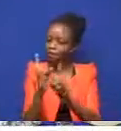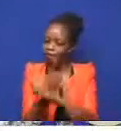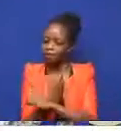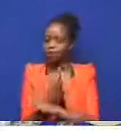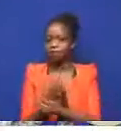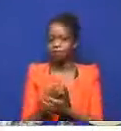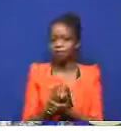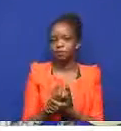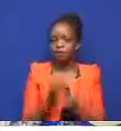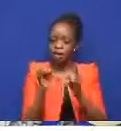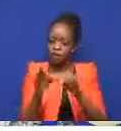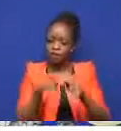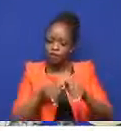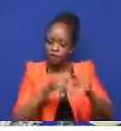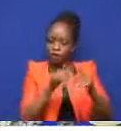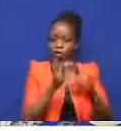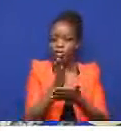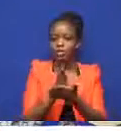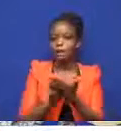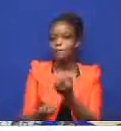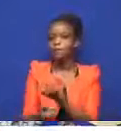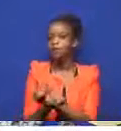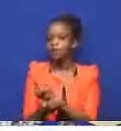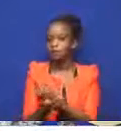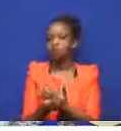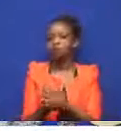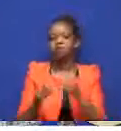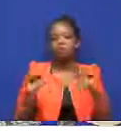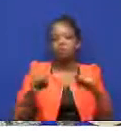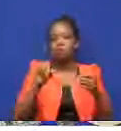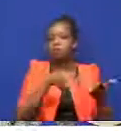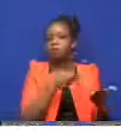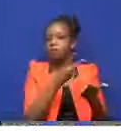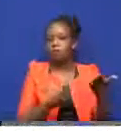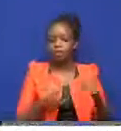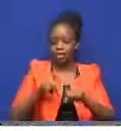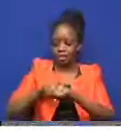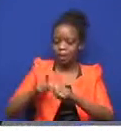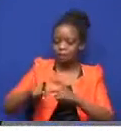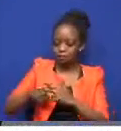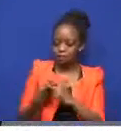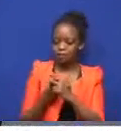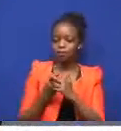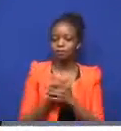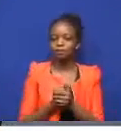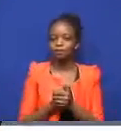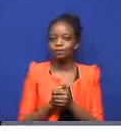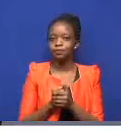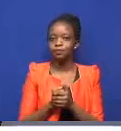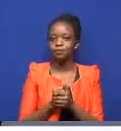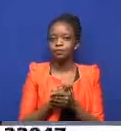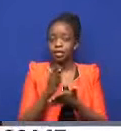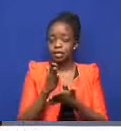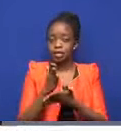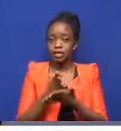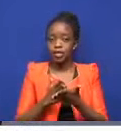we were to follow such advice, and we would have collapsed by the time we started. It's a stereotype that I